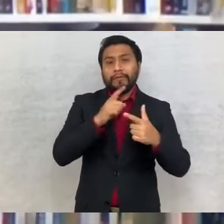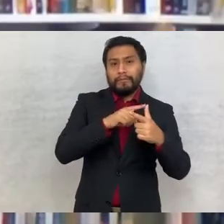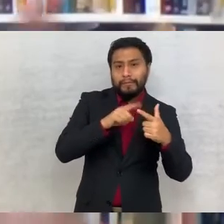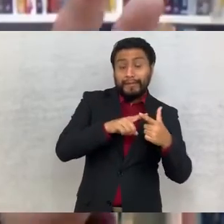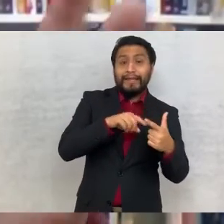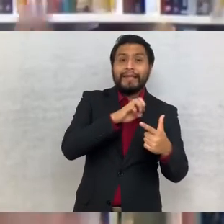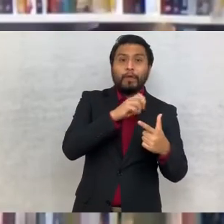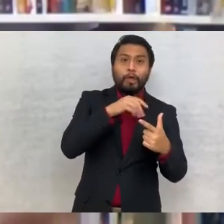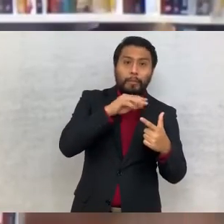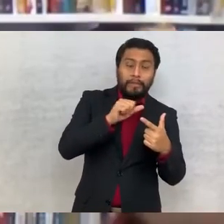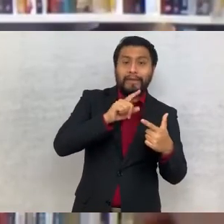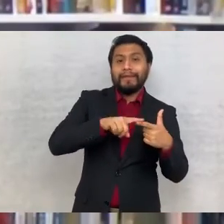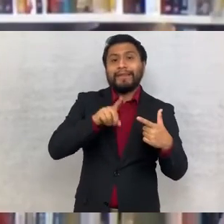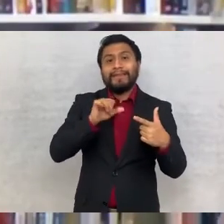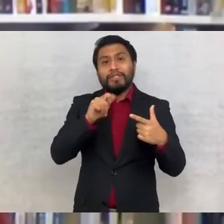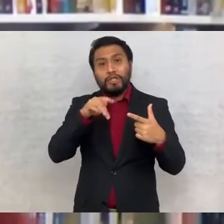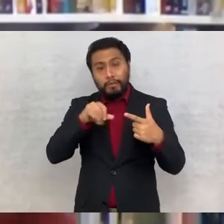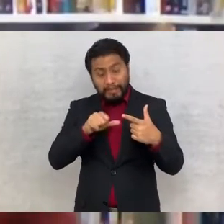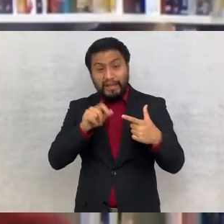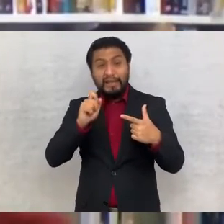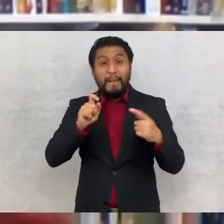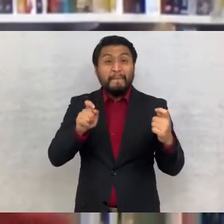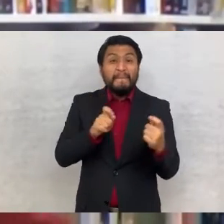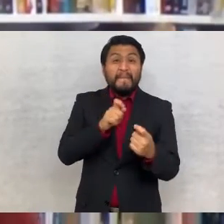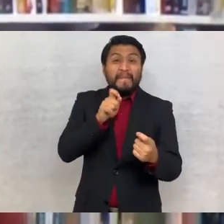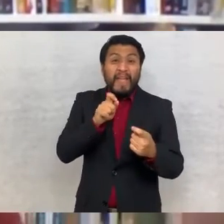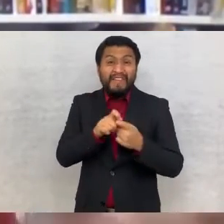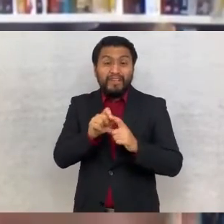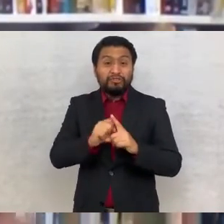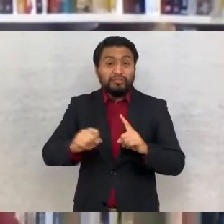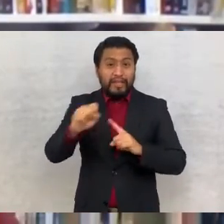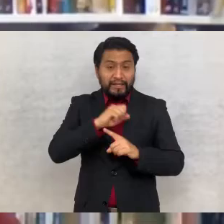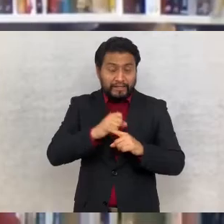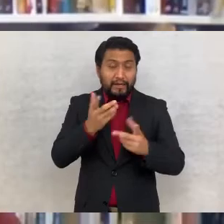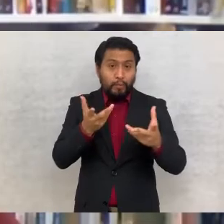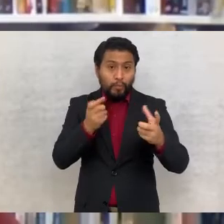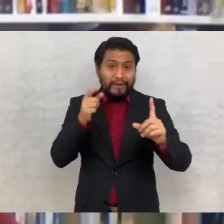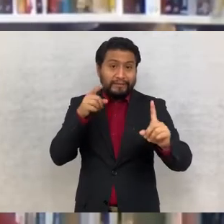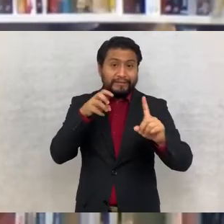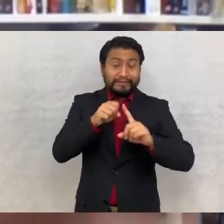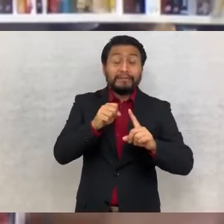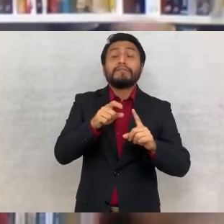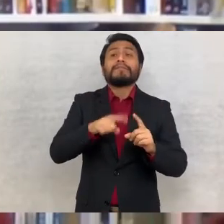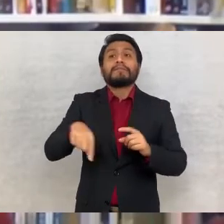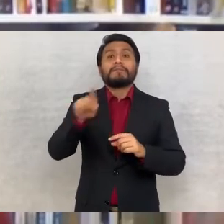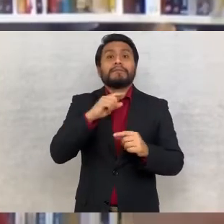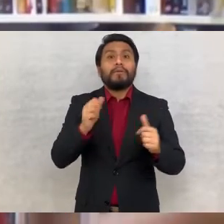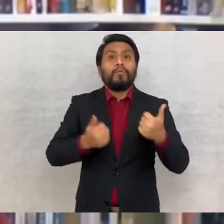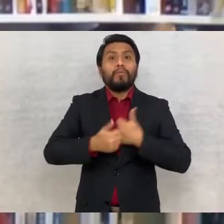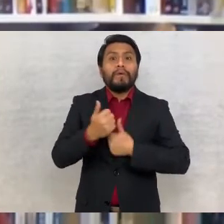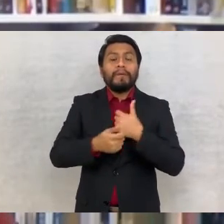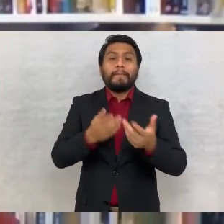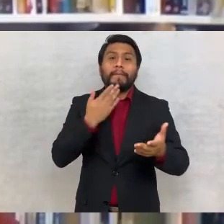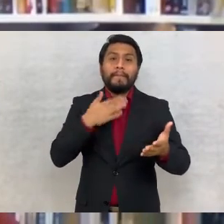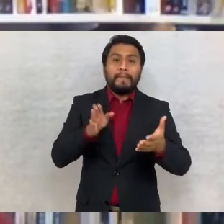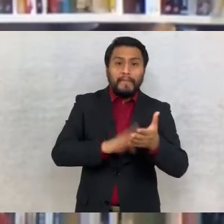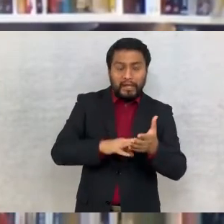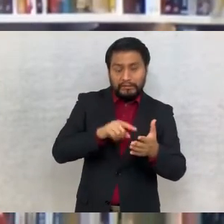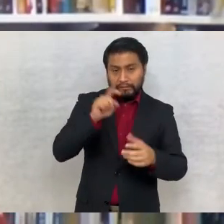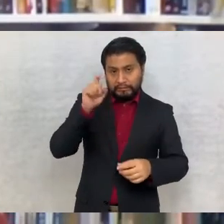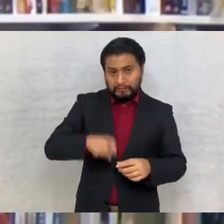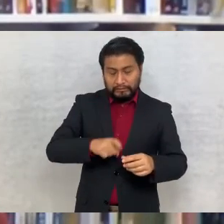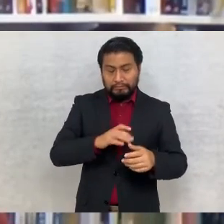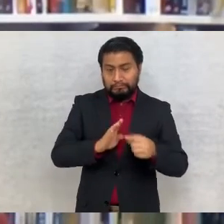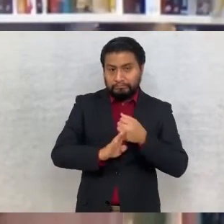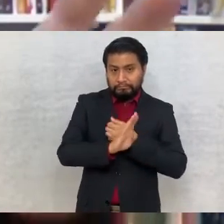is related to both utopia and dystopia, that is, with a perfect society that longs for, and with the identified evils that it